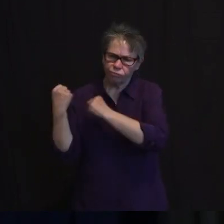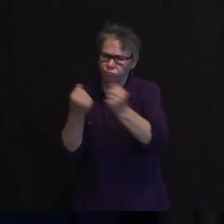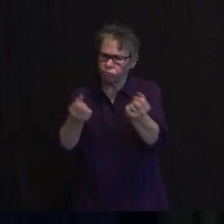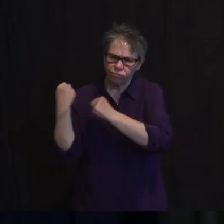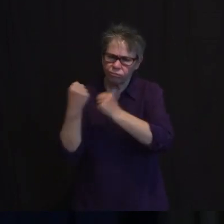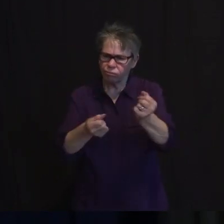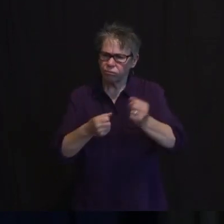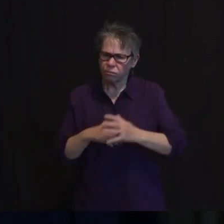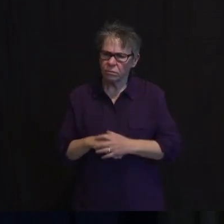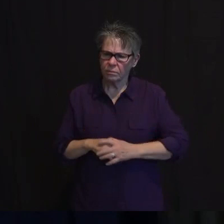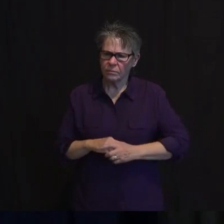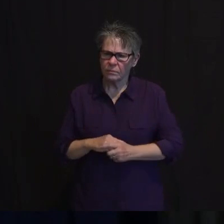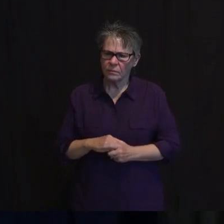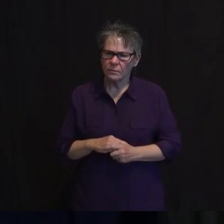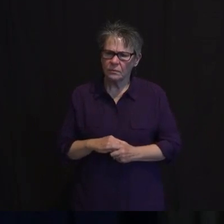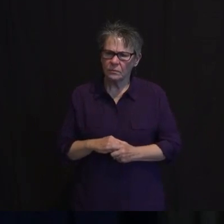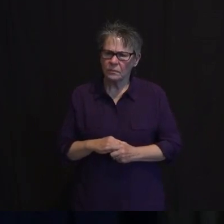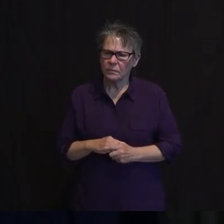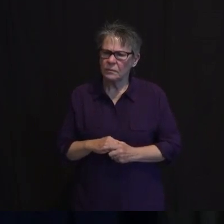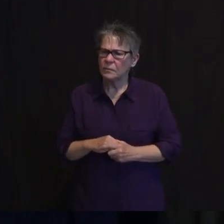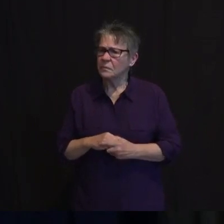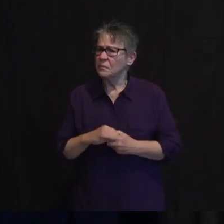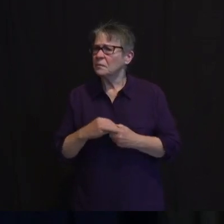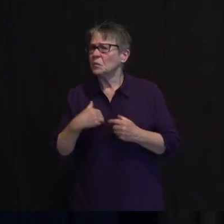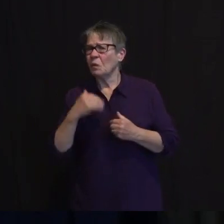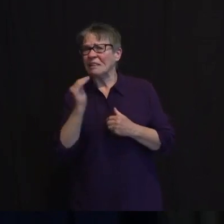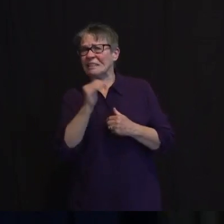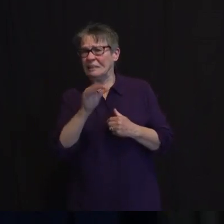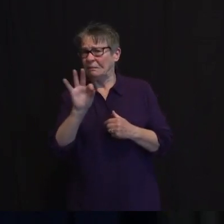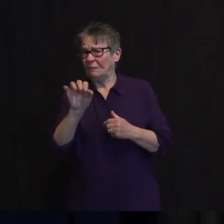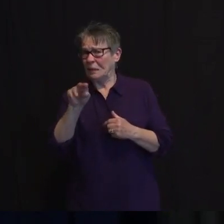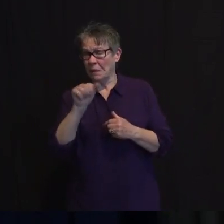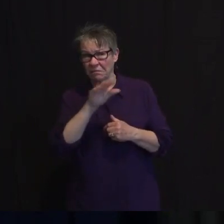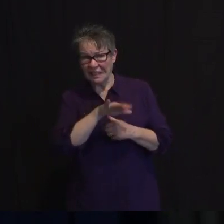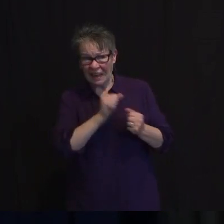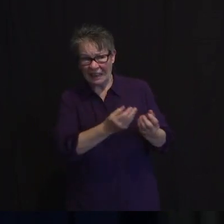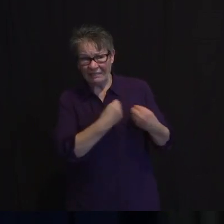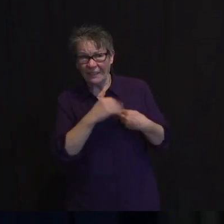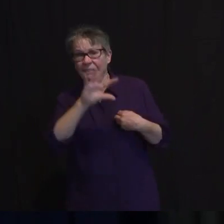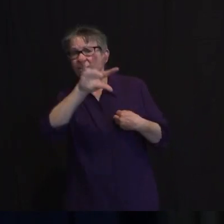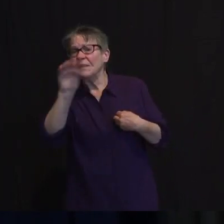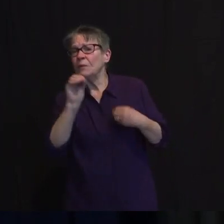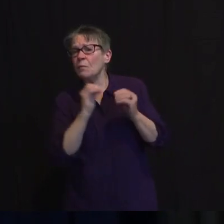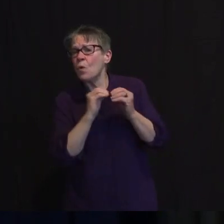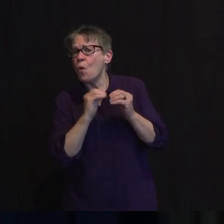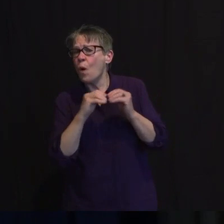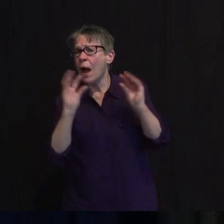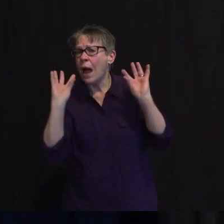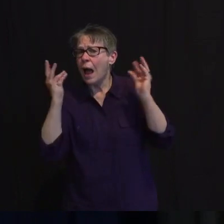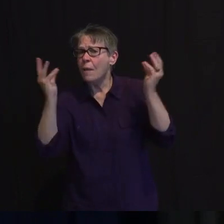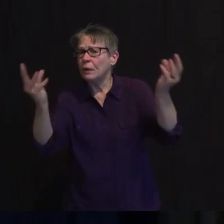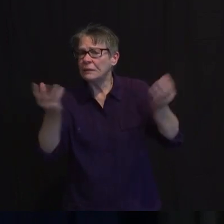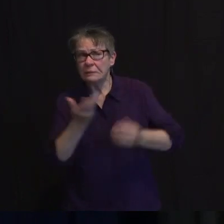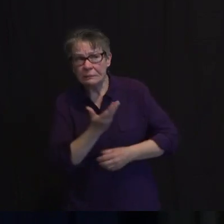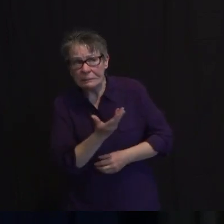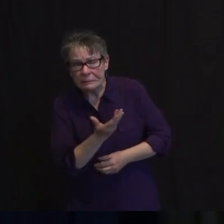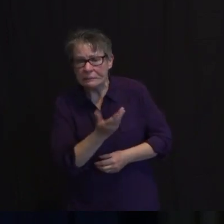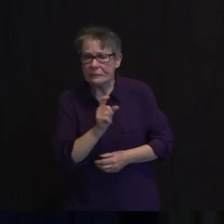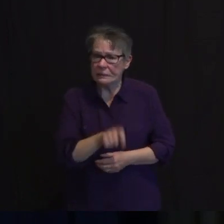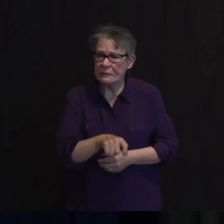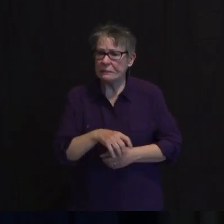life support ambulances. So the surge and overwhelming the calls on our 911 system are unprecedented,